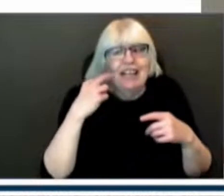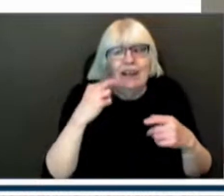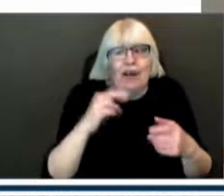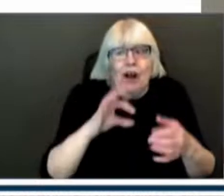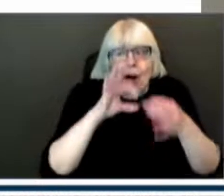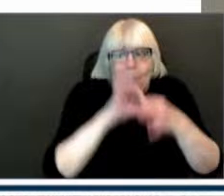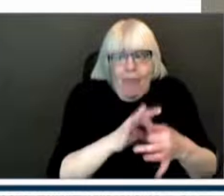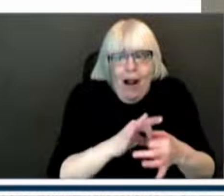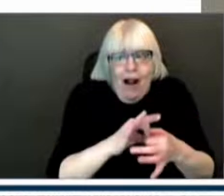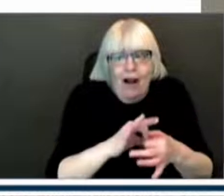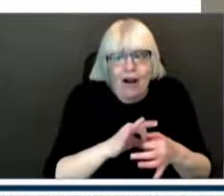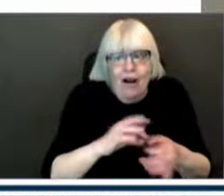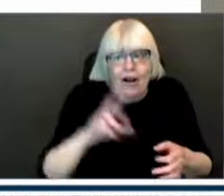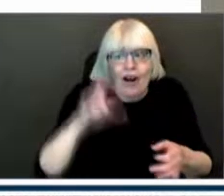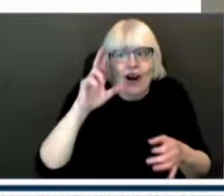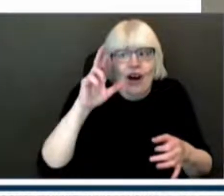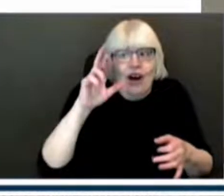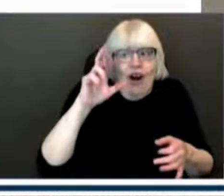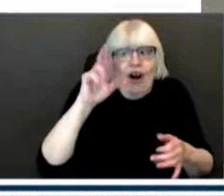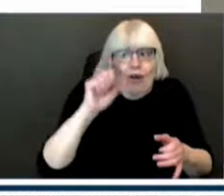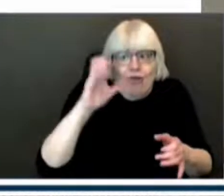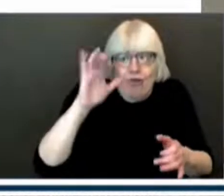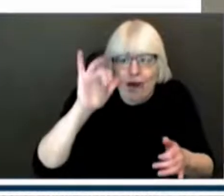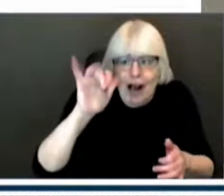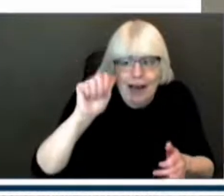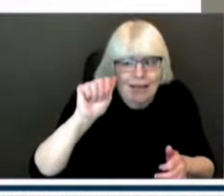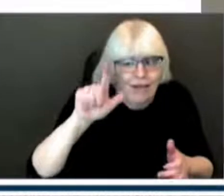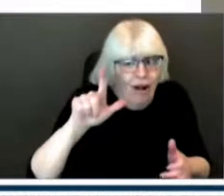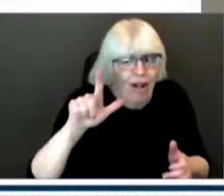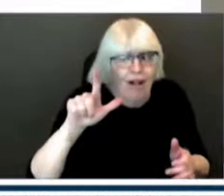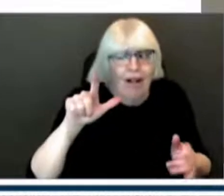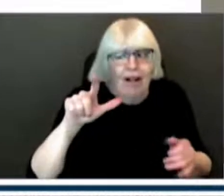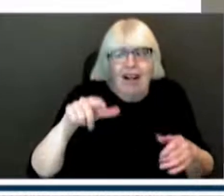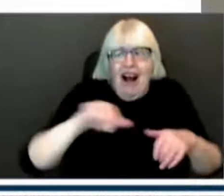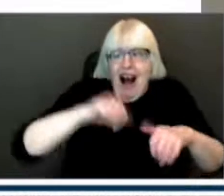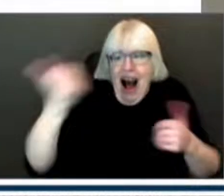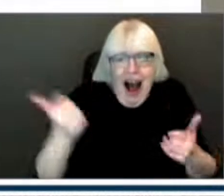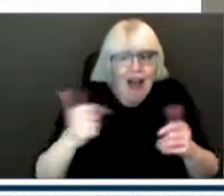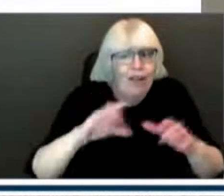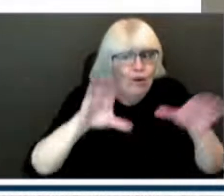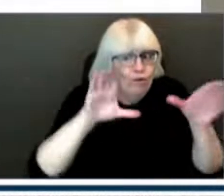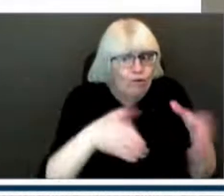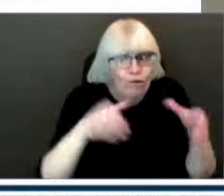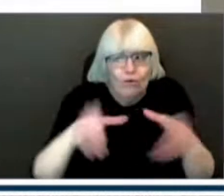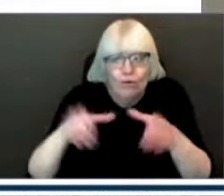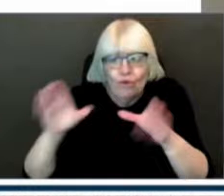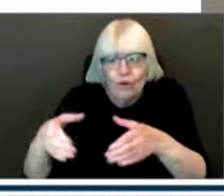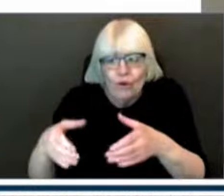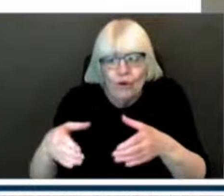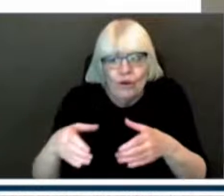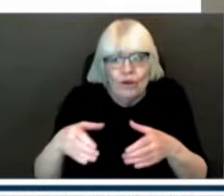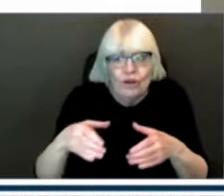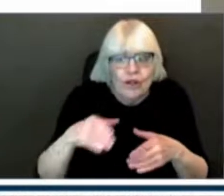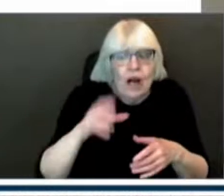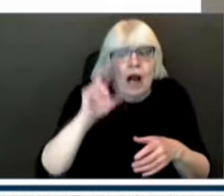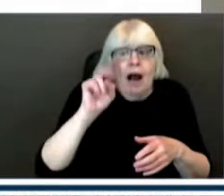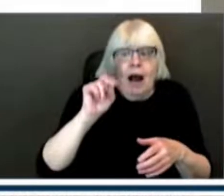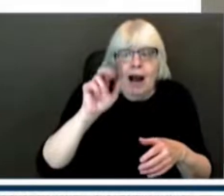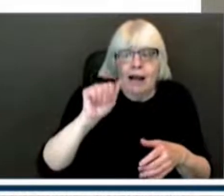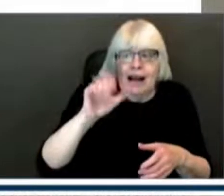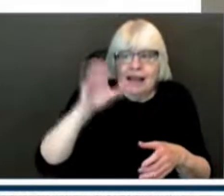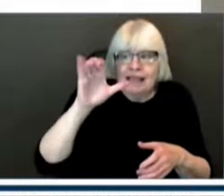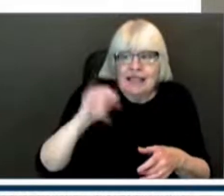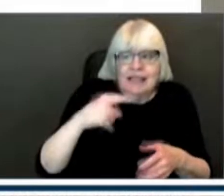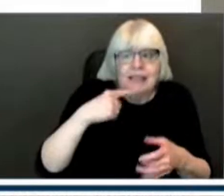affected by COVID-19. NACI has not recommended a booster dose for all adolescents, given the risk of severe illness